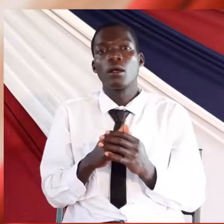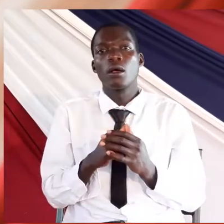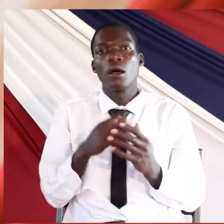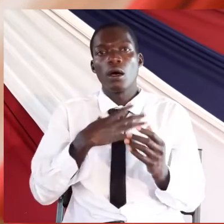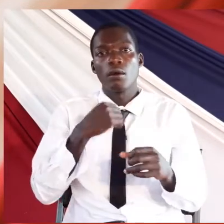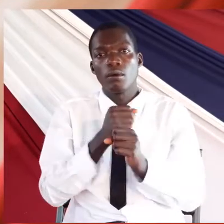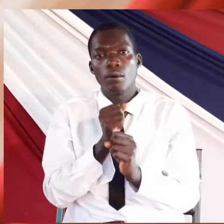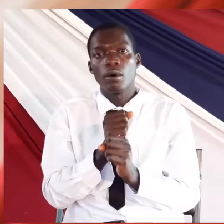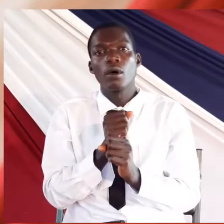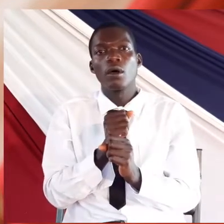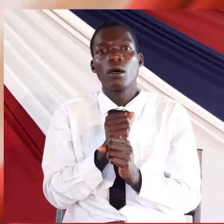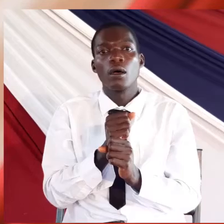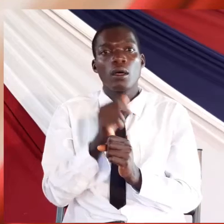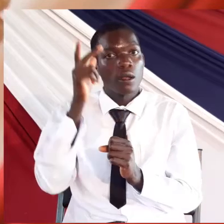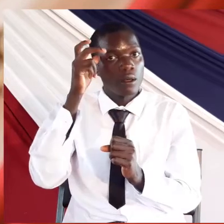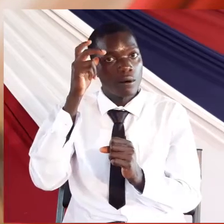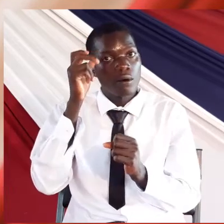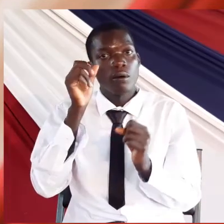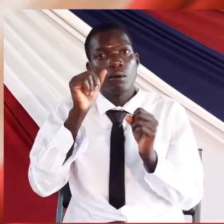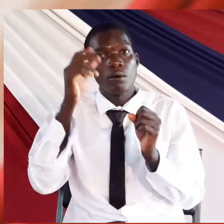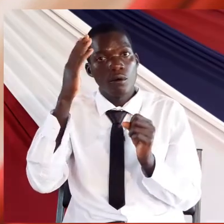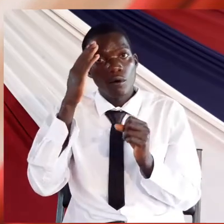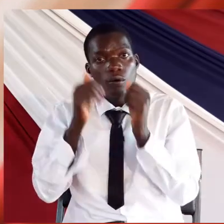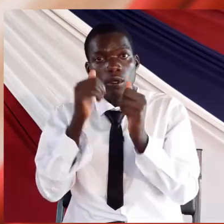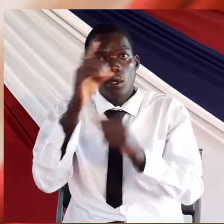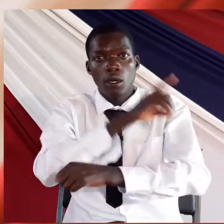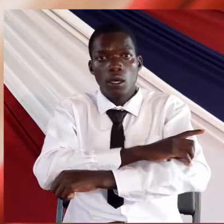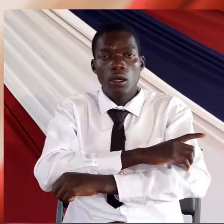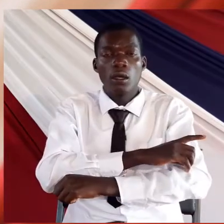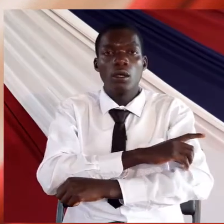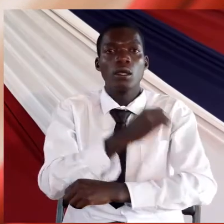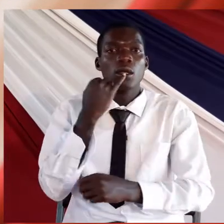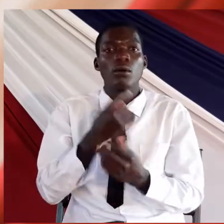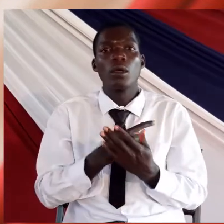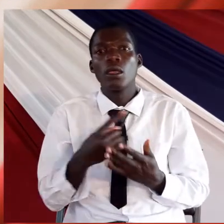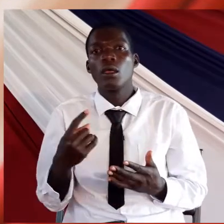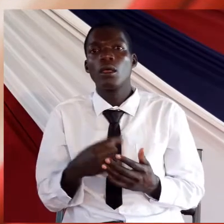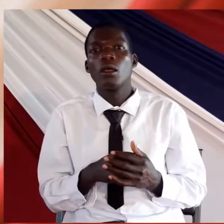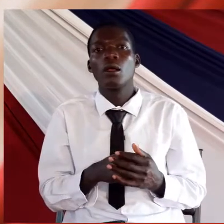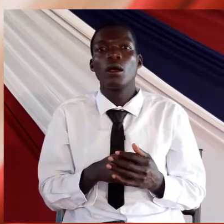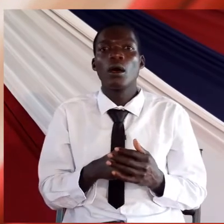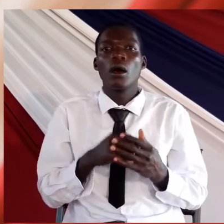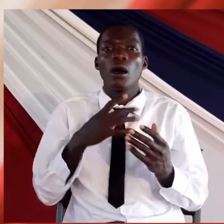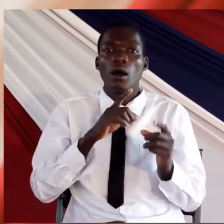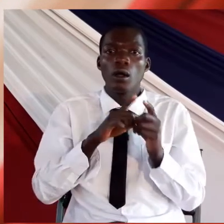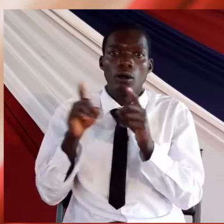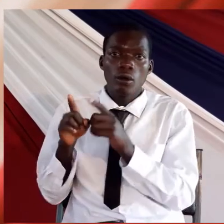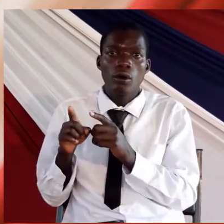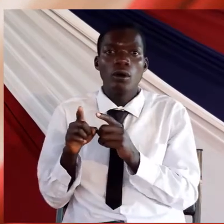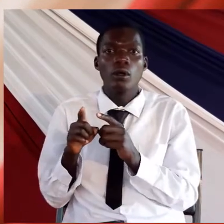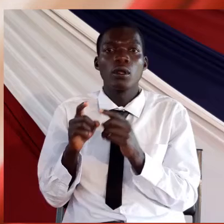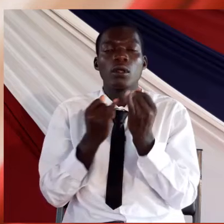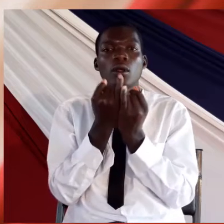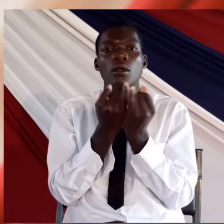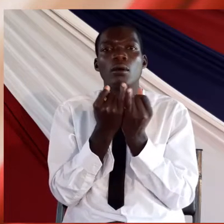the purpose of enabling us to know which day are we in. And also